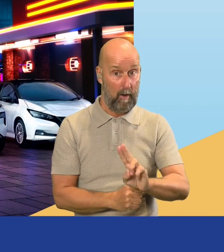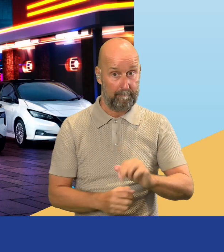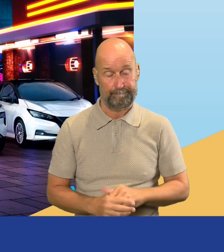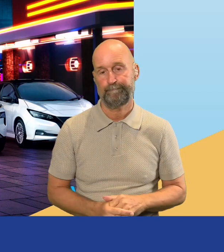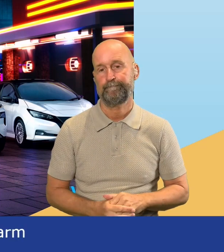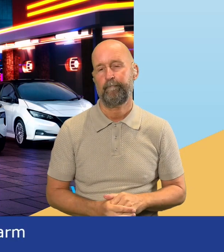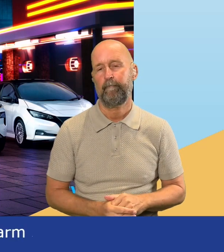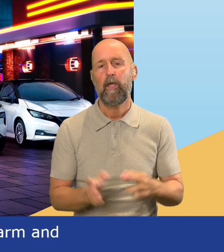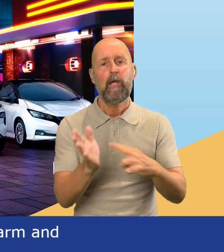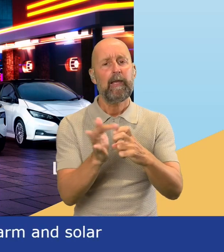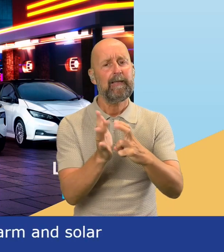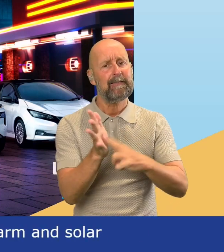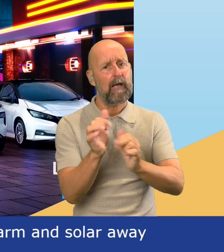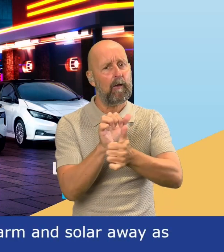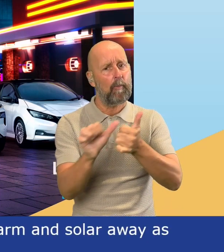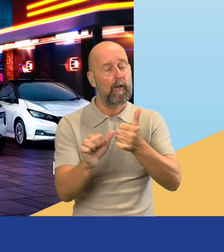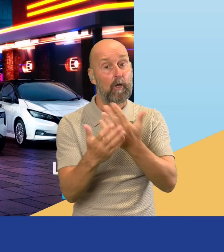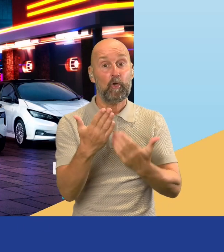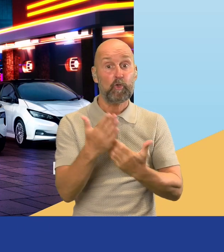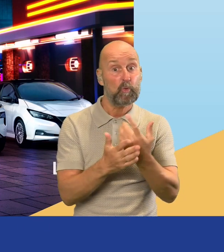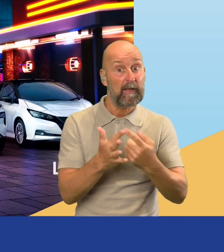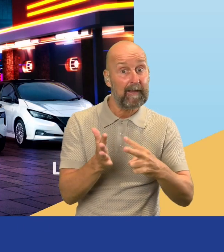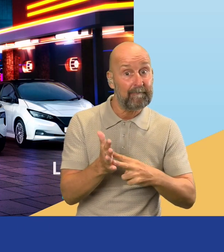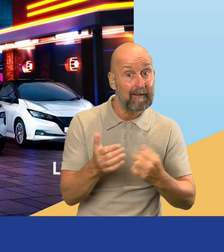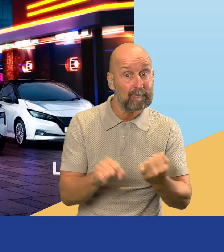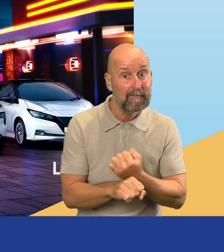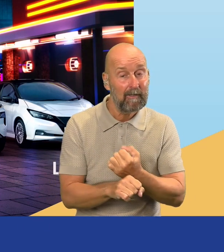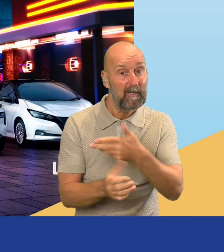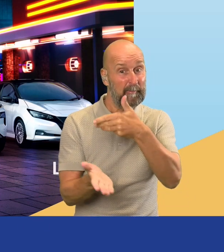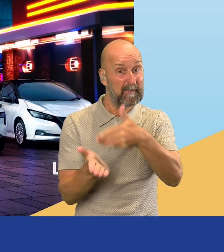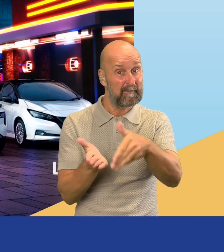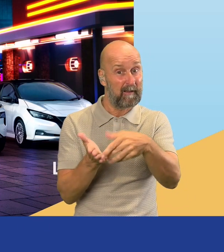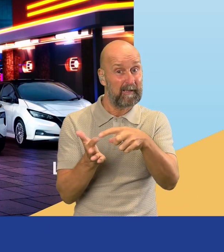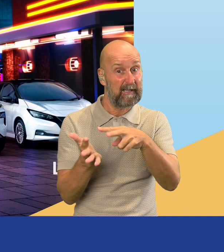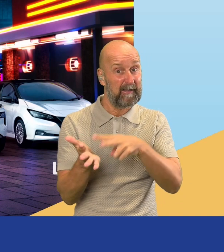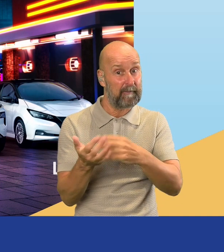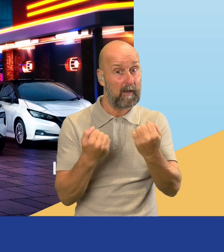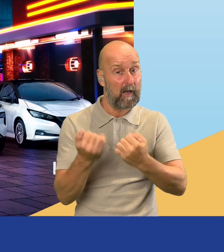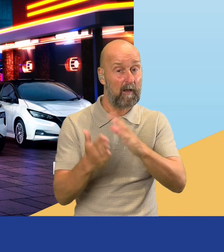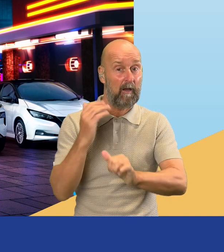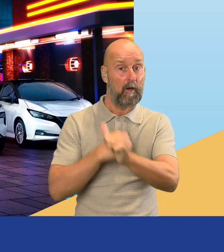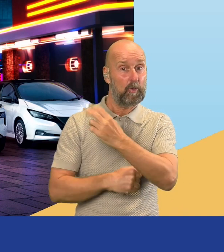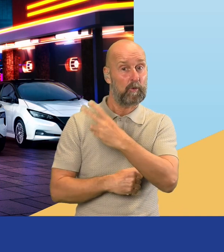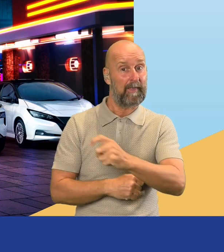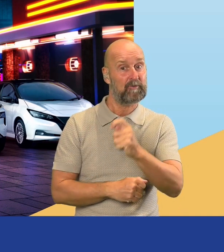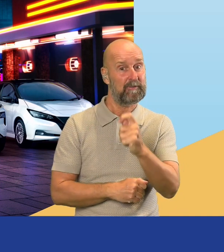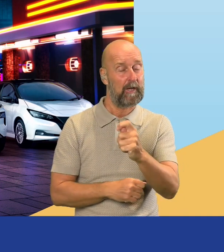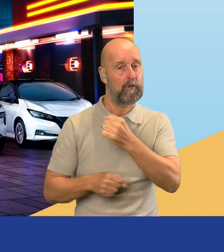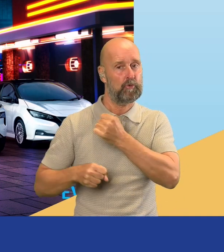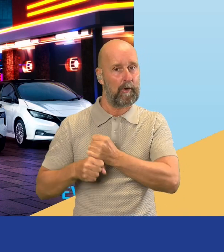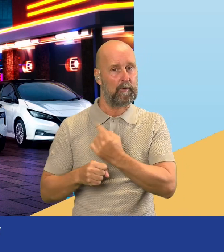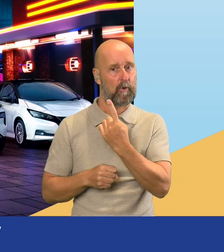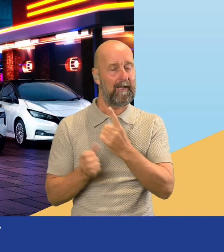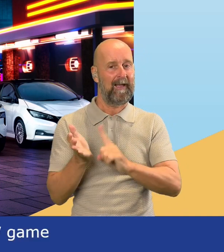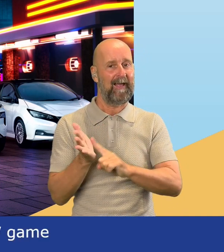But Nissan, as a manufacturer, we're not new to the EV game. We've been selling EVs since about 2010 with the Generation 1 Leaf.